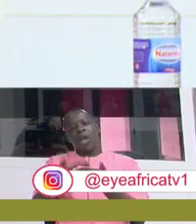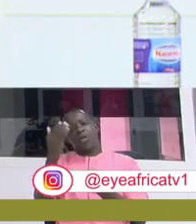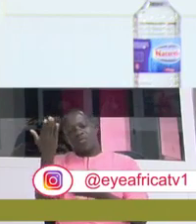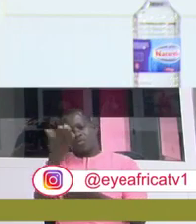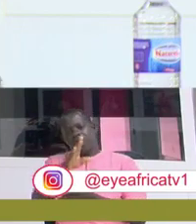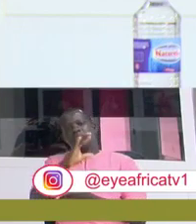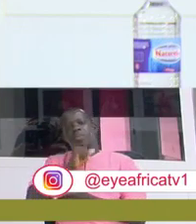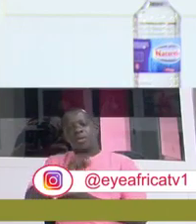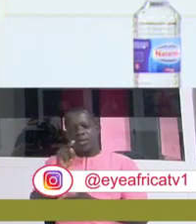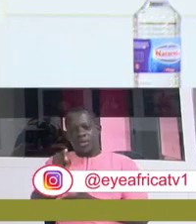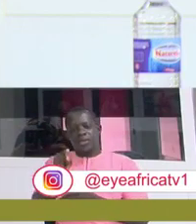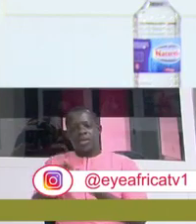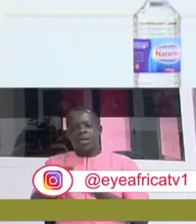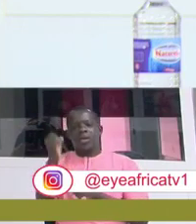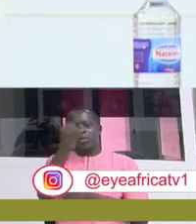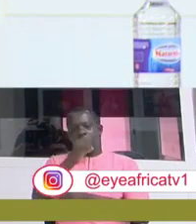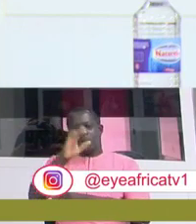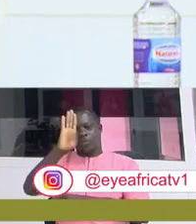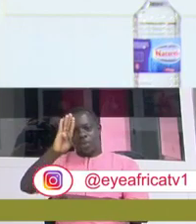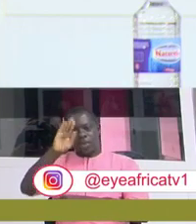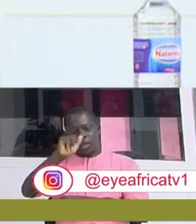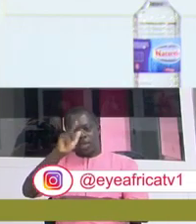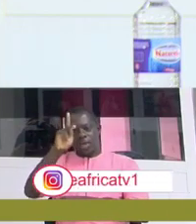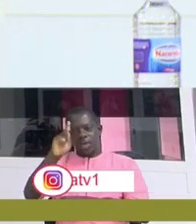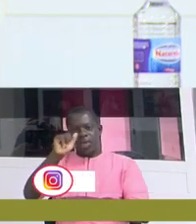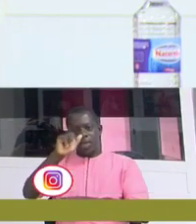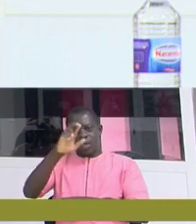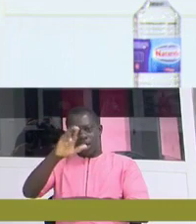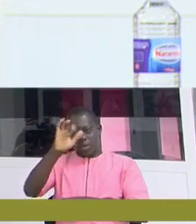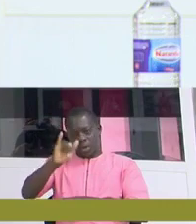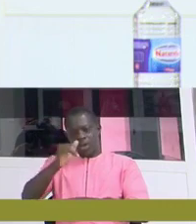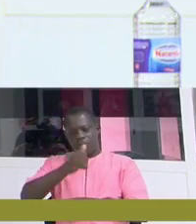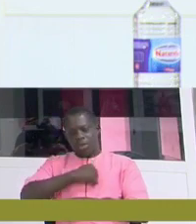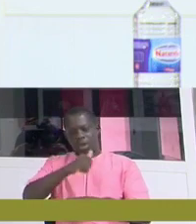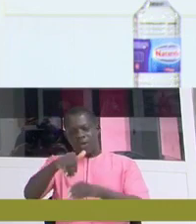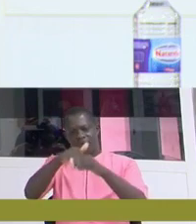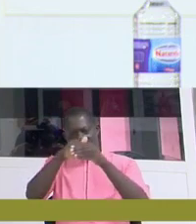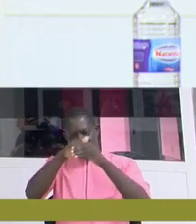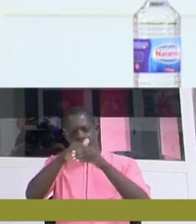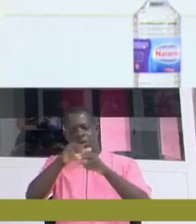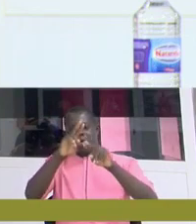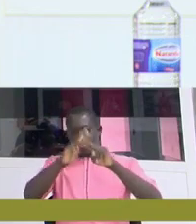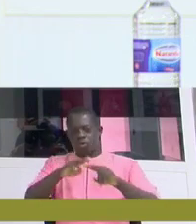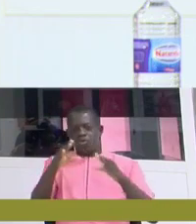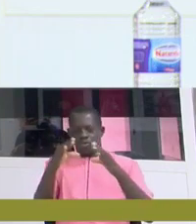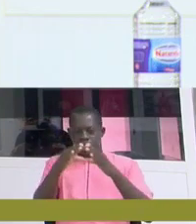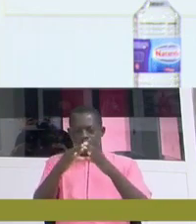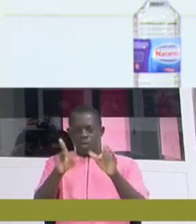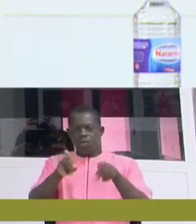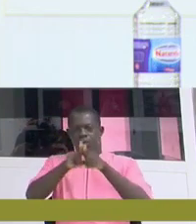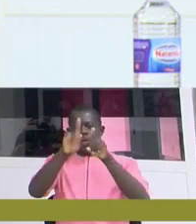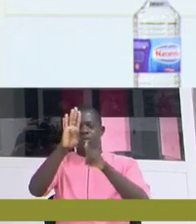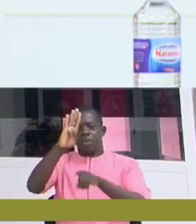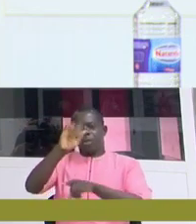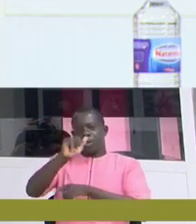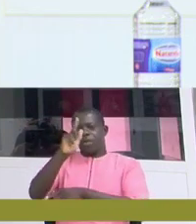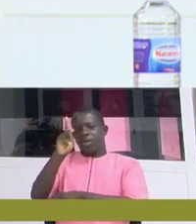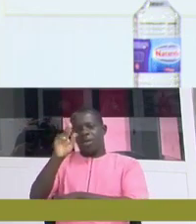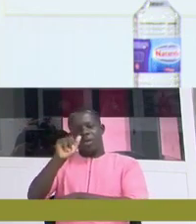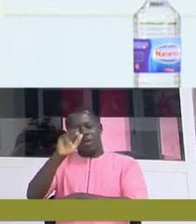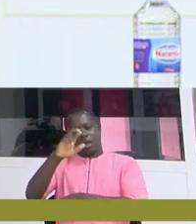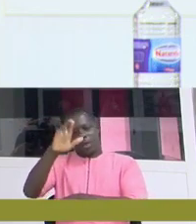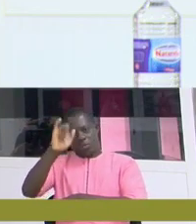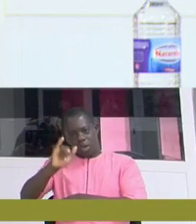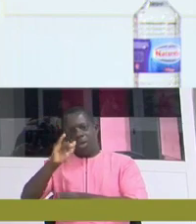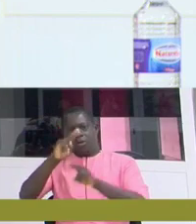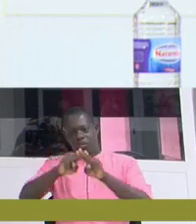Because Bakari mun friend nati. Because Bakari is my friend. That is you Bakari ya. I went and I sat at Bakari's. Na ubashirim be kachala. I sat with him and we were